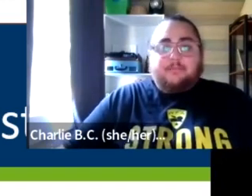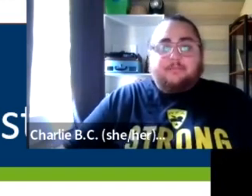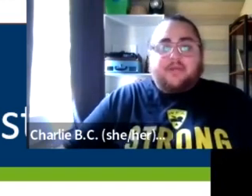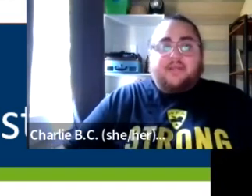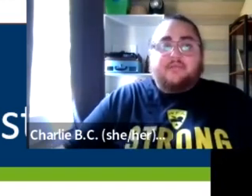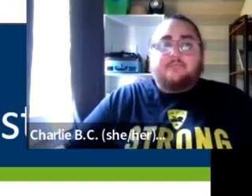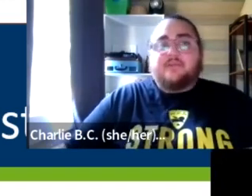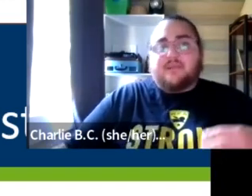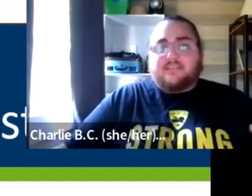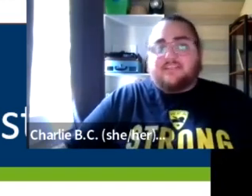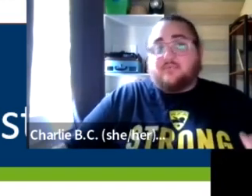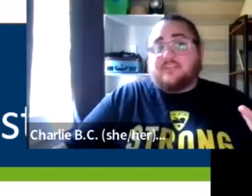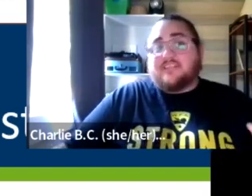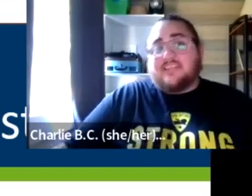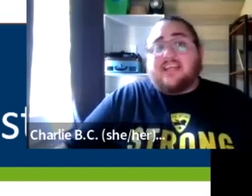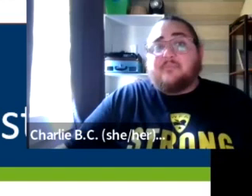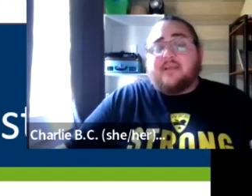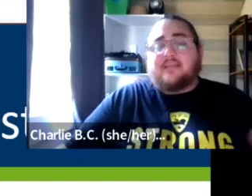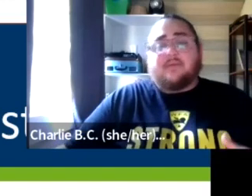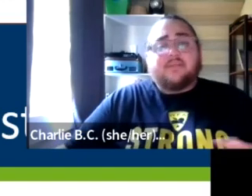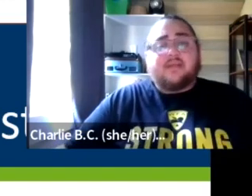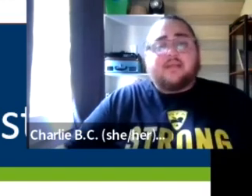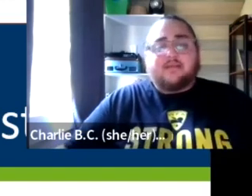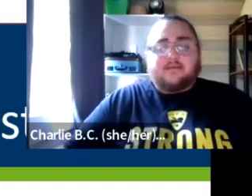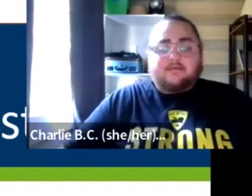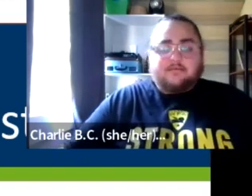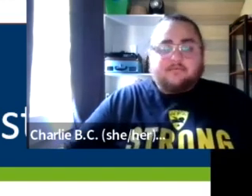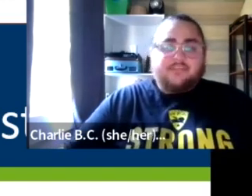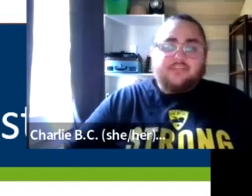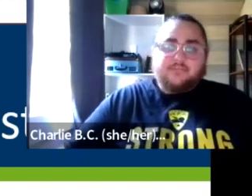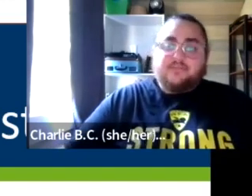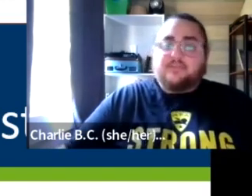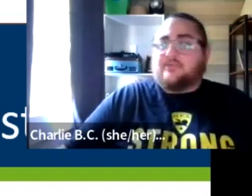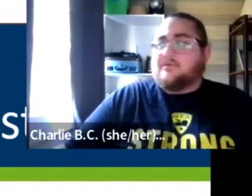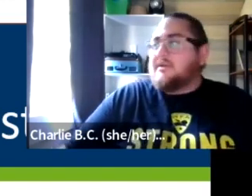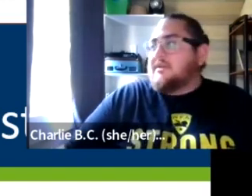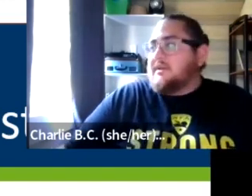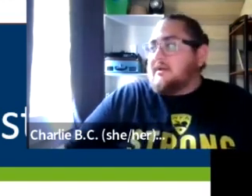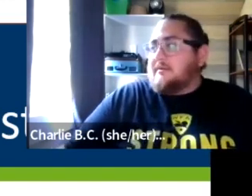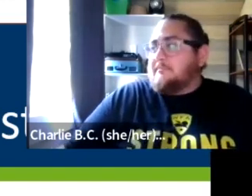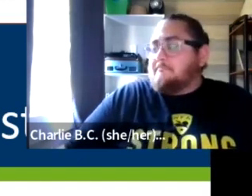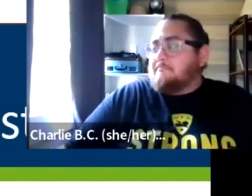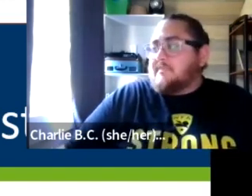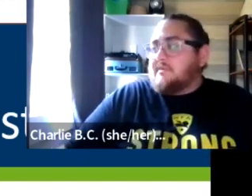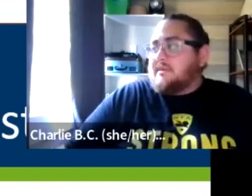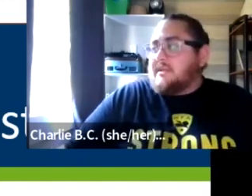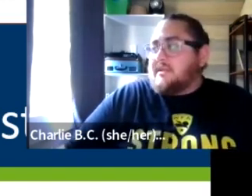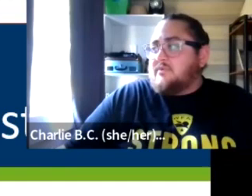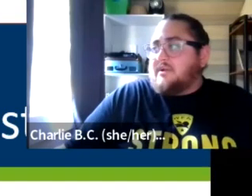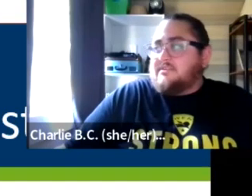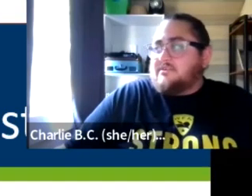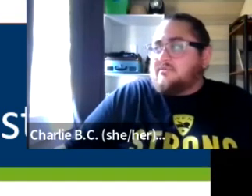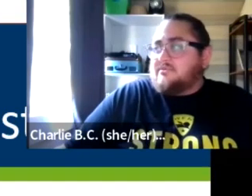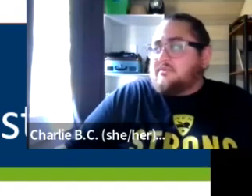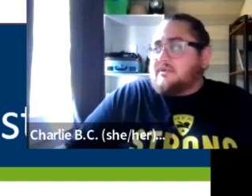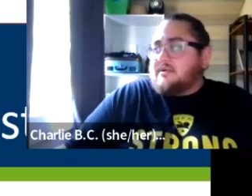owner by minimizing the risk they take by allowing that relationship to continue. And then